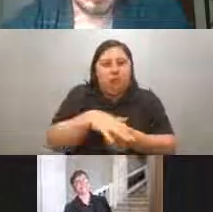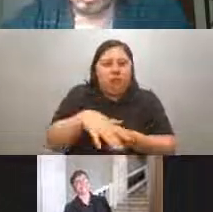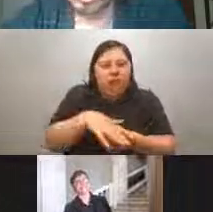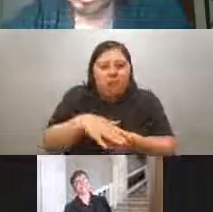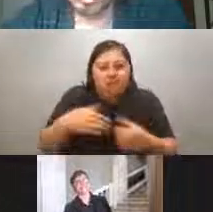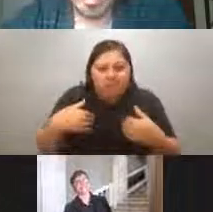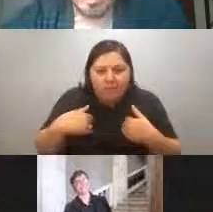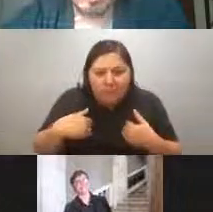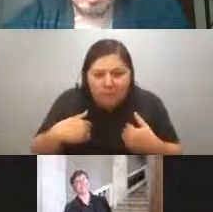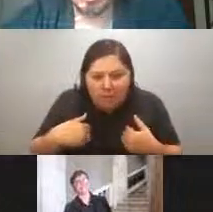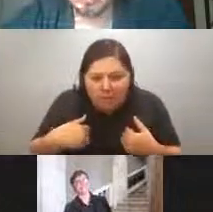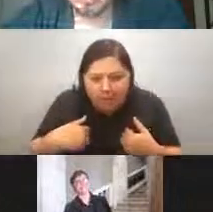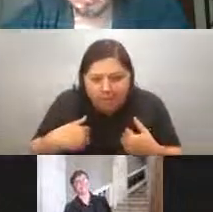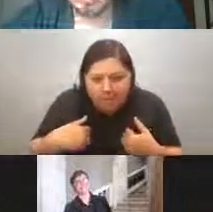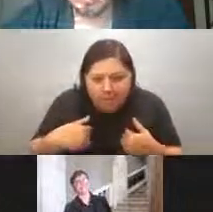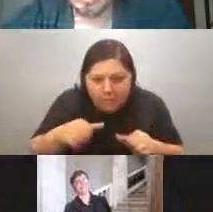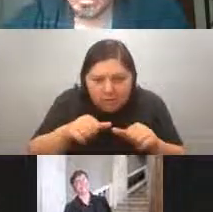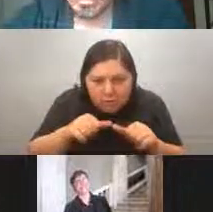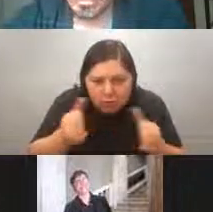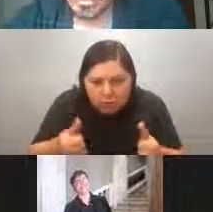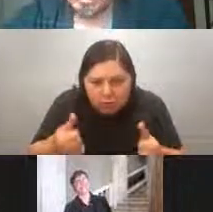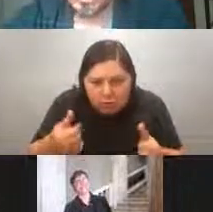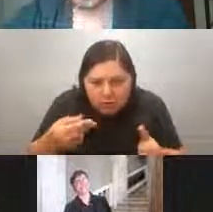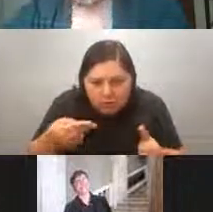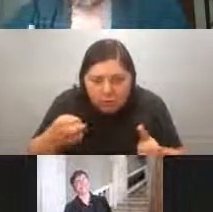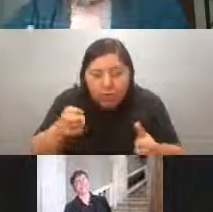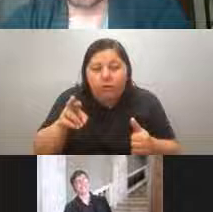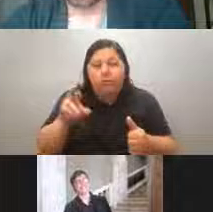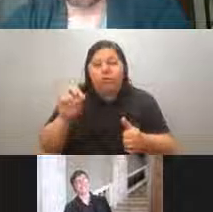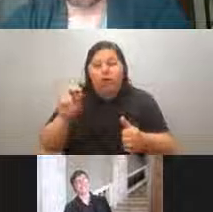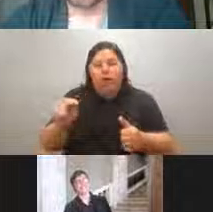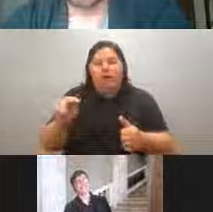Huron sculpture that is going to be placed here. So they've got